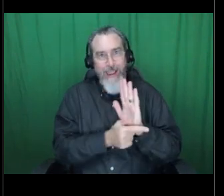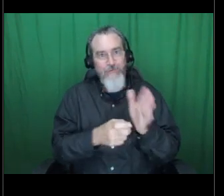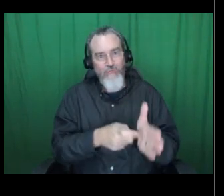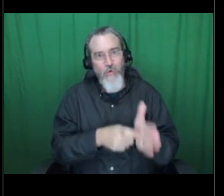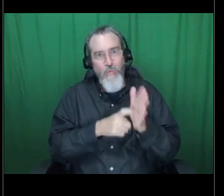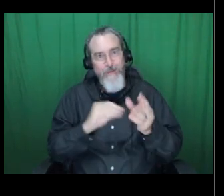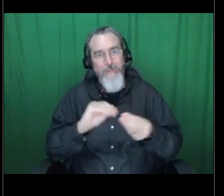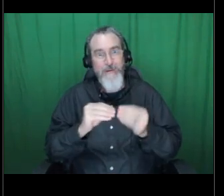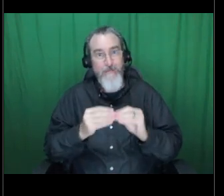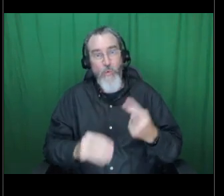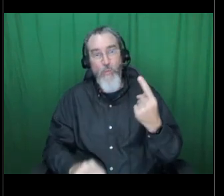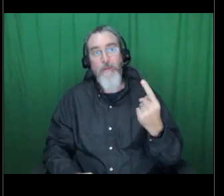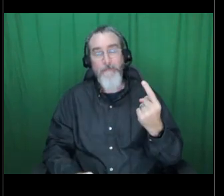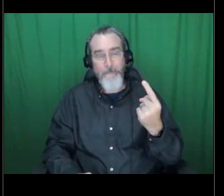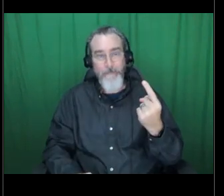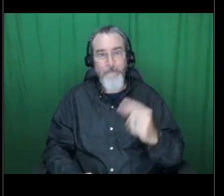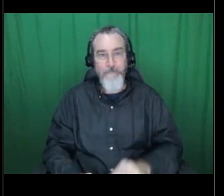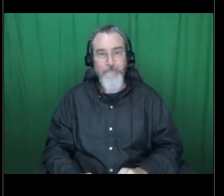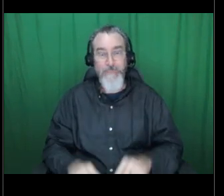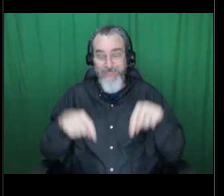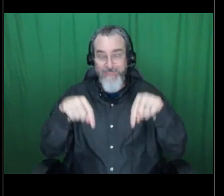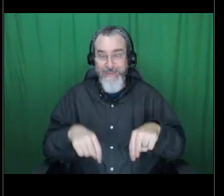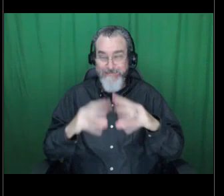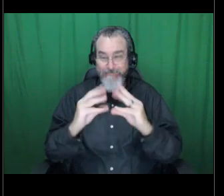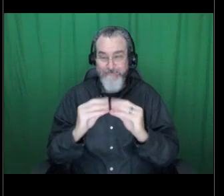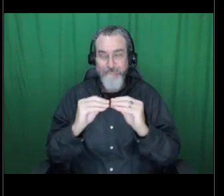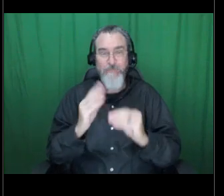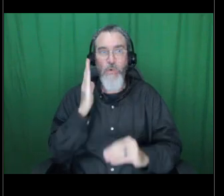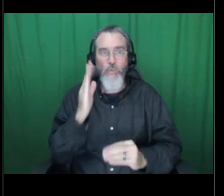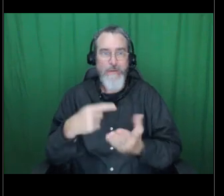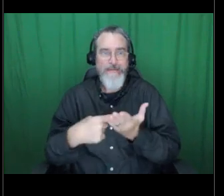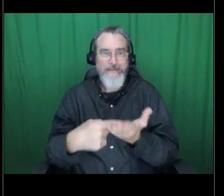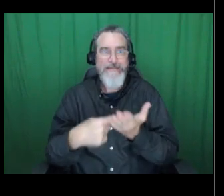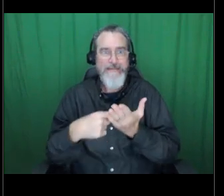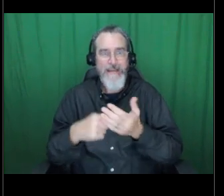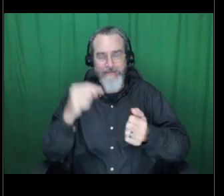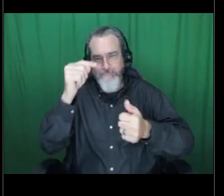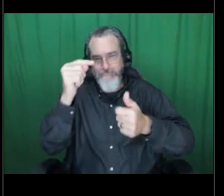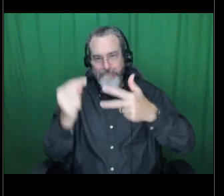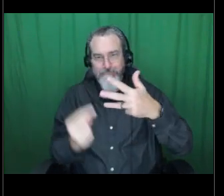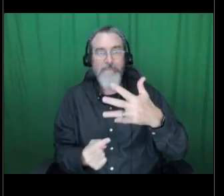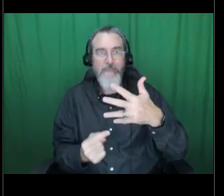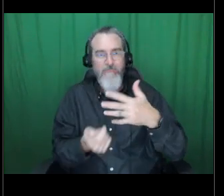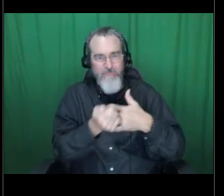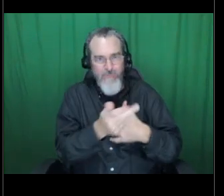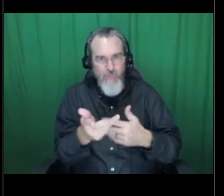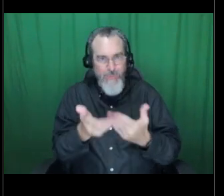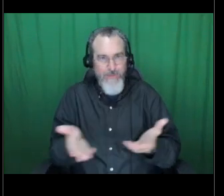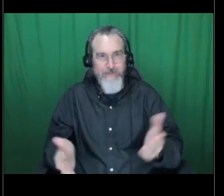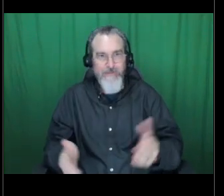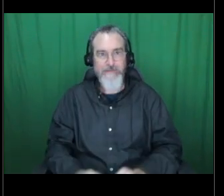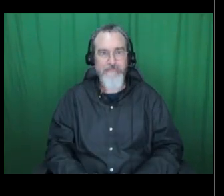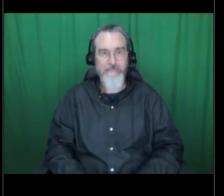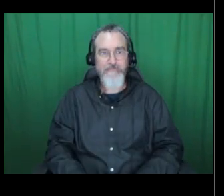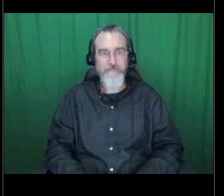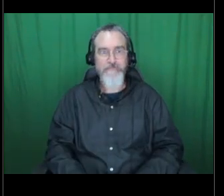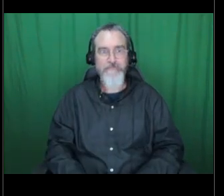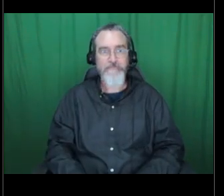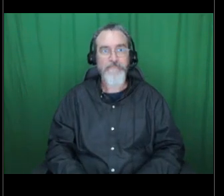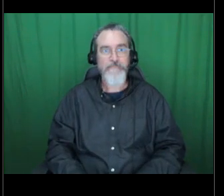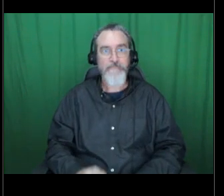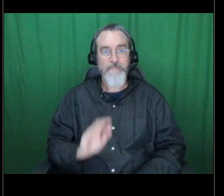Route. During this session, we will cover the following topics and learning objectives. Our terminal